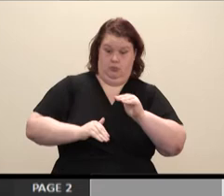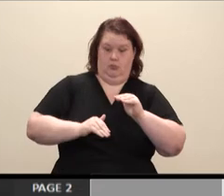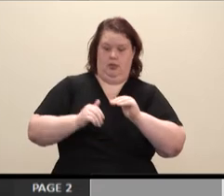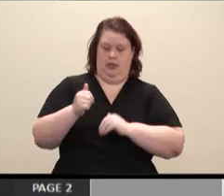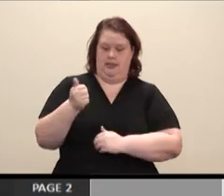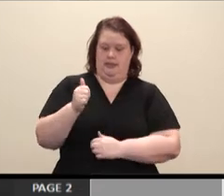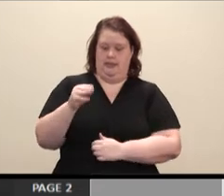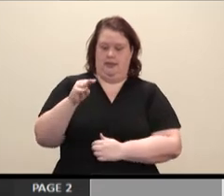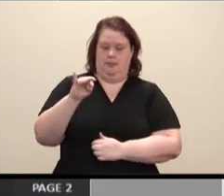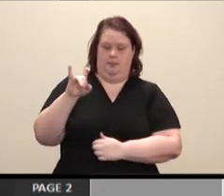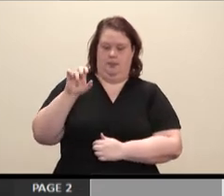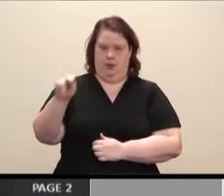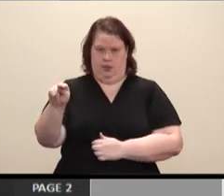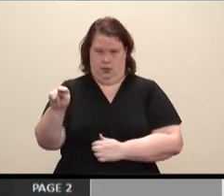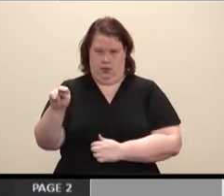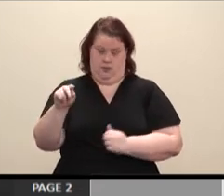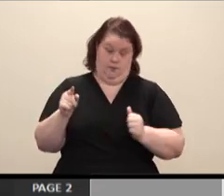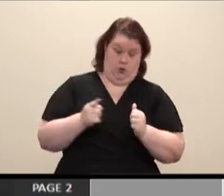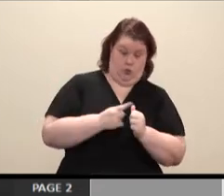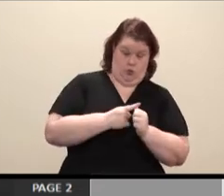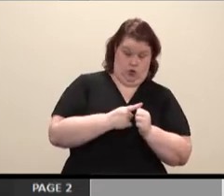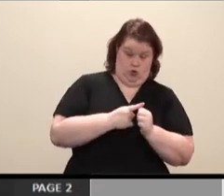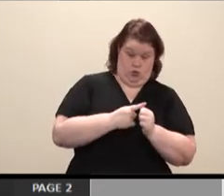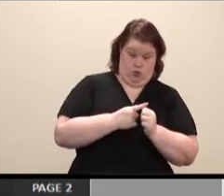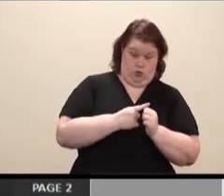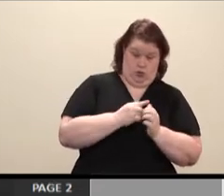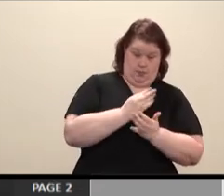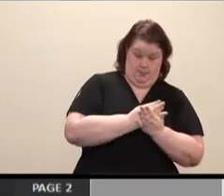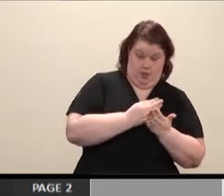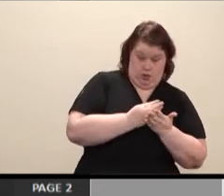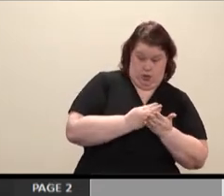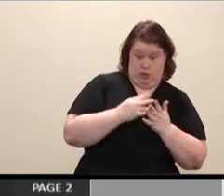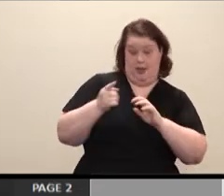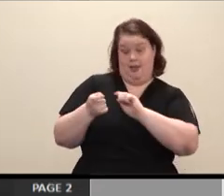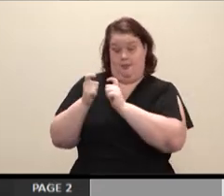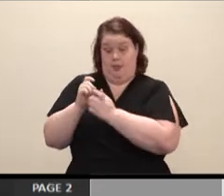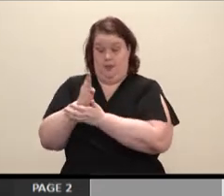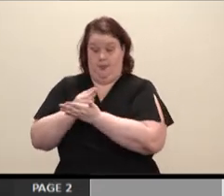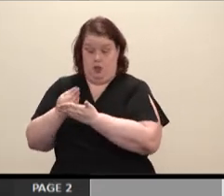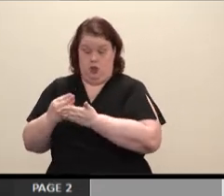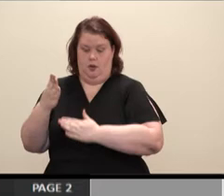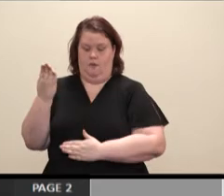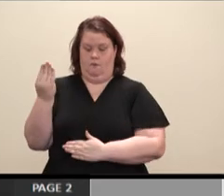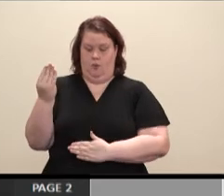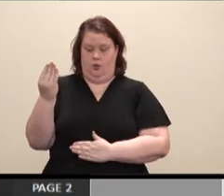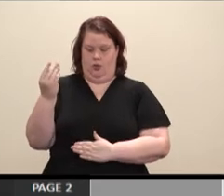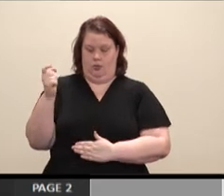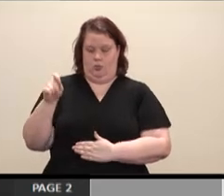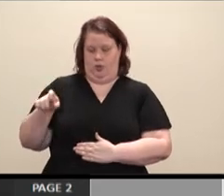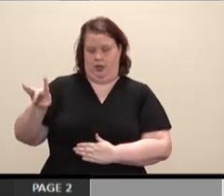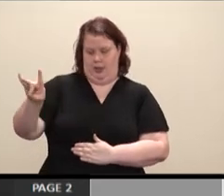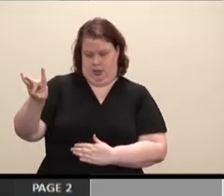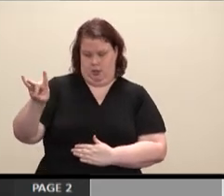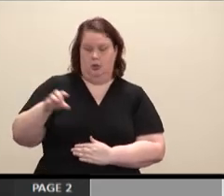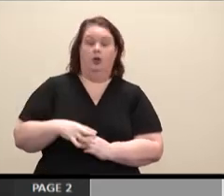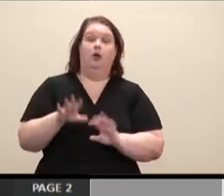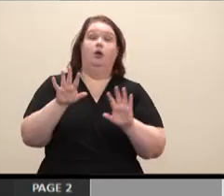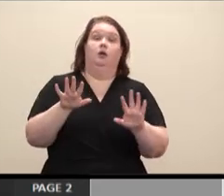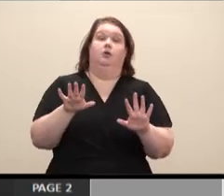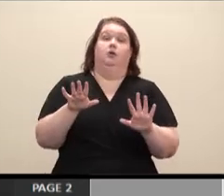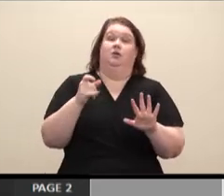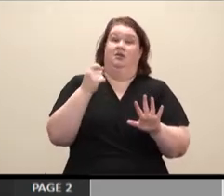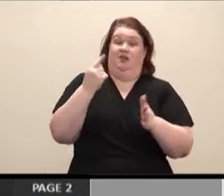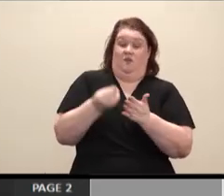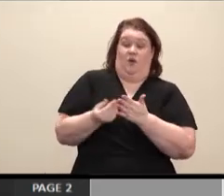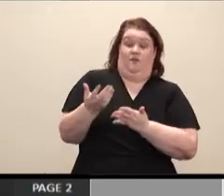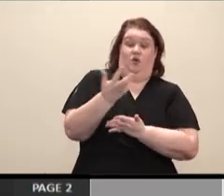$10 million from the original budget, and we underspent the amended budget by $14.8 million. However, revenues